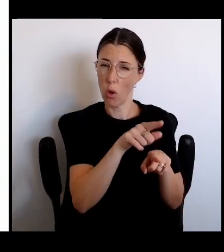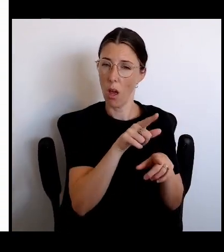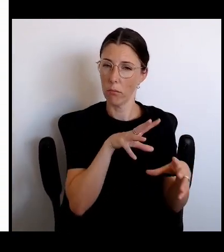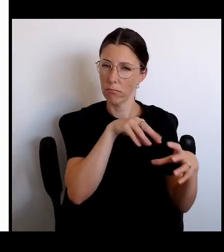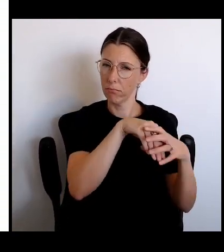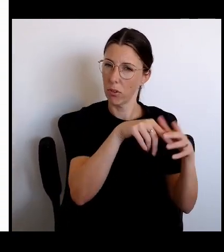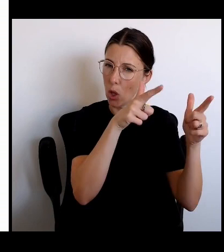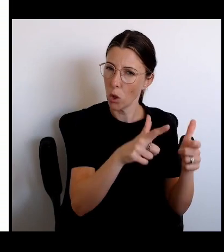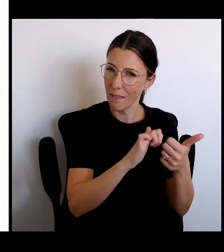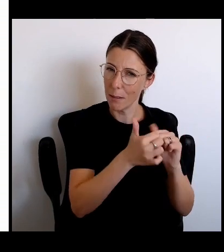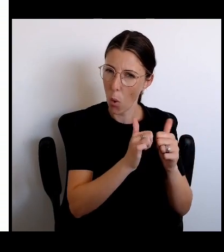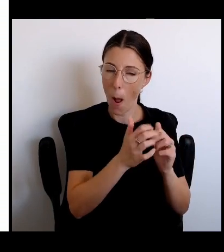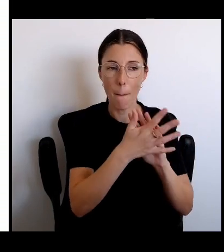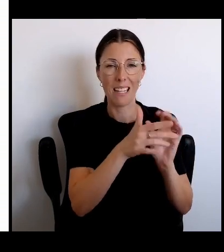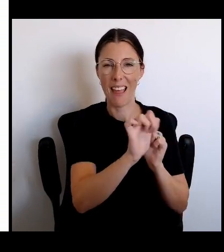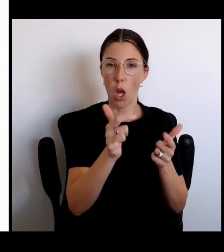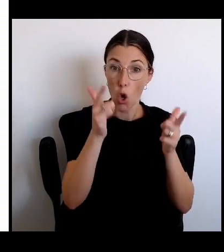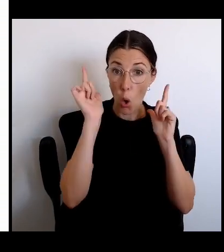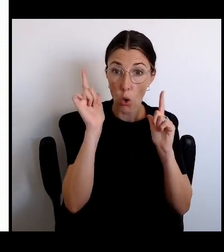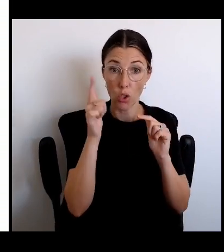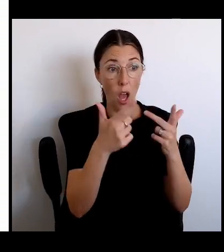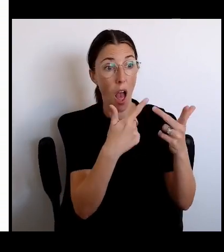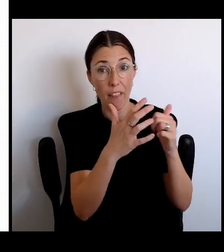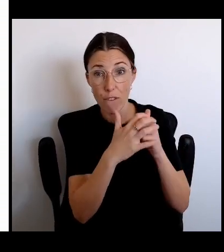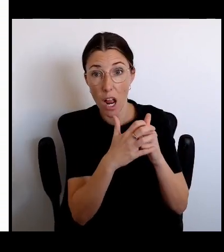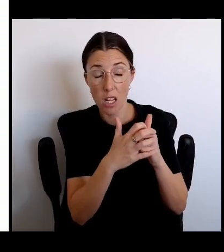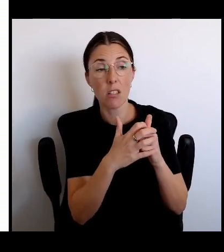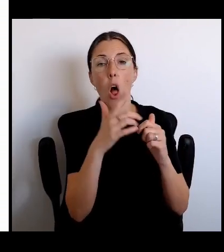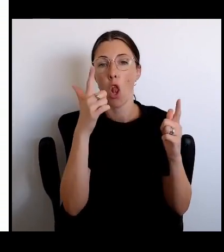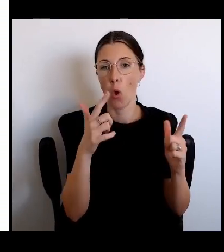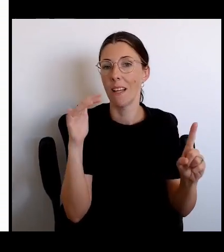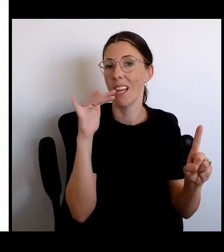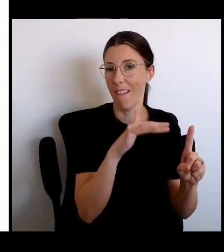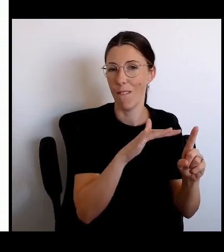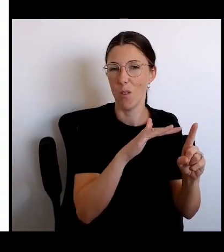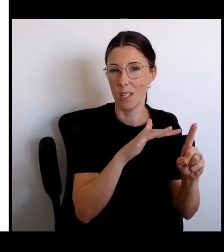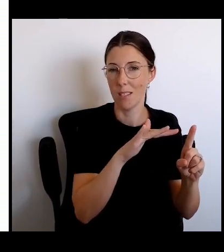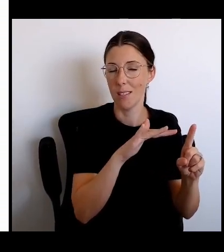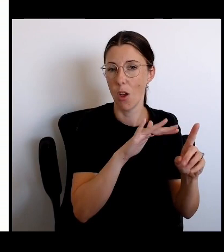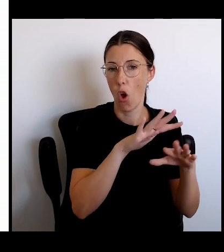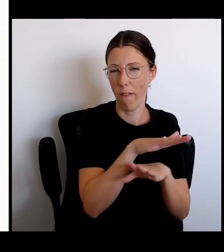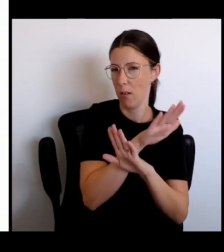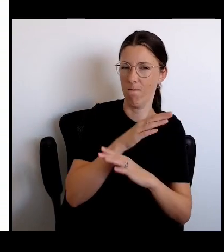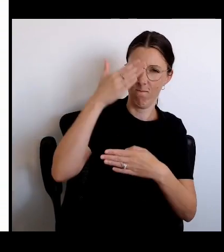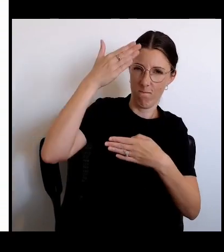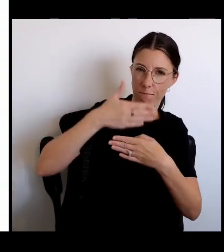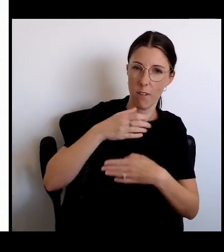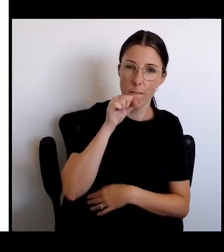close friends. So how do we influence